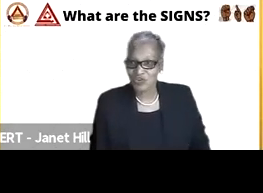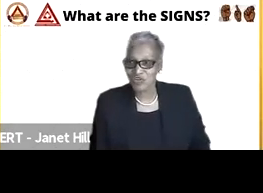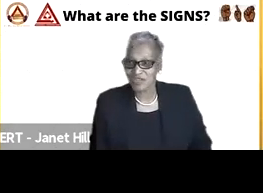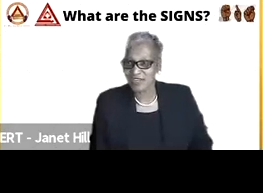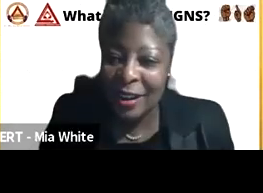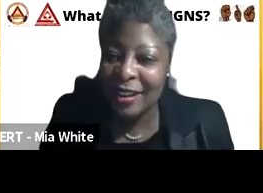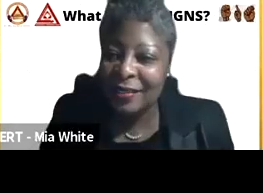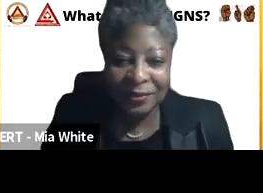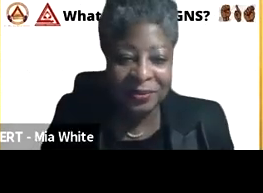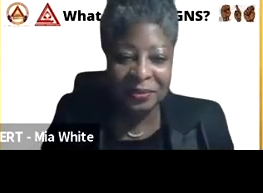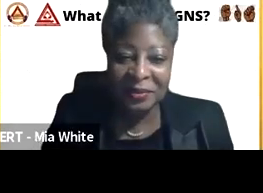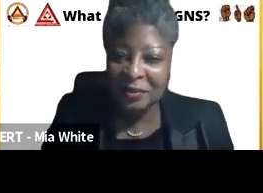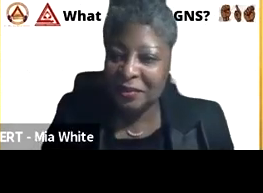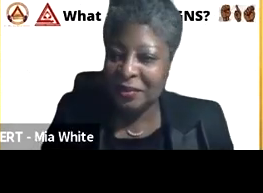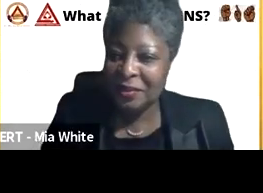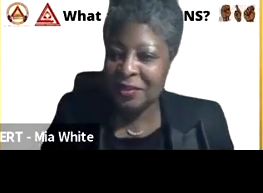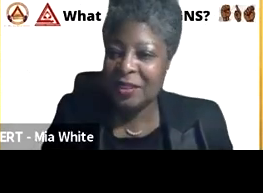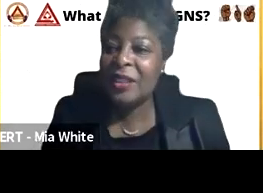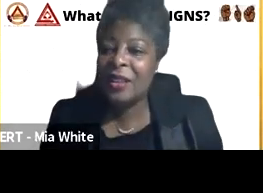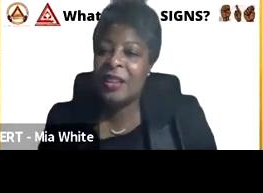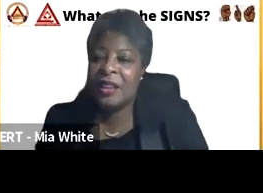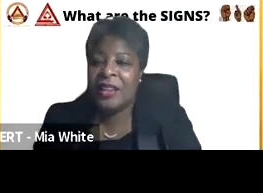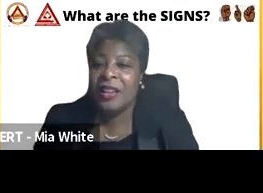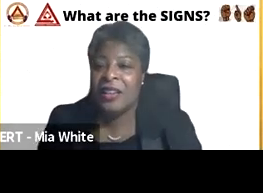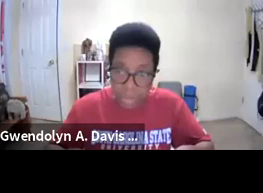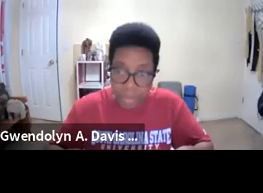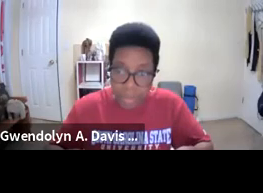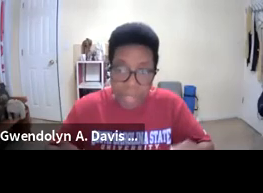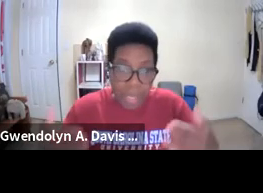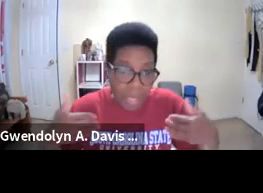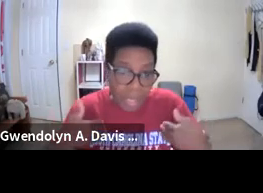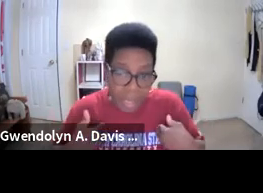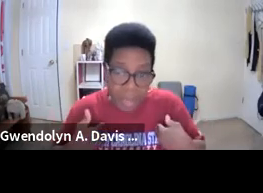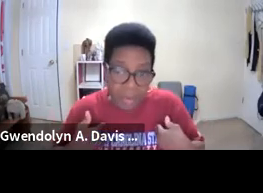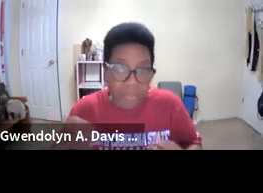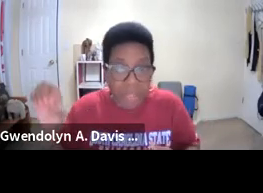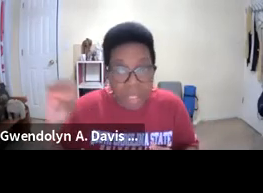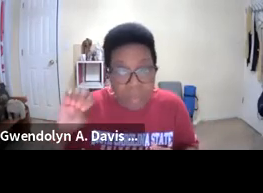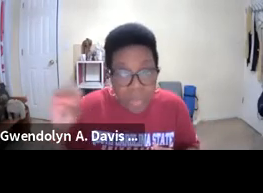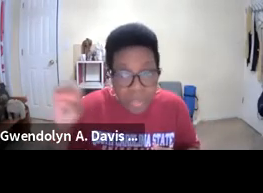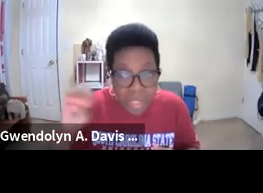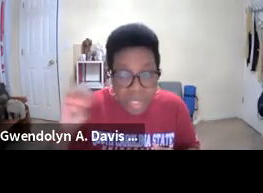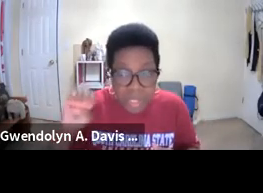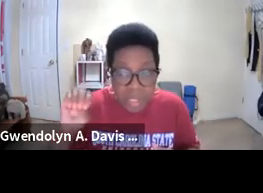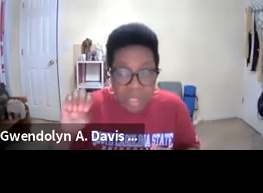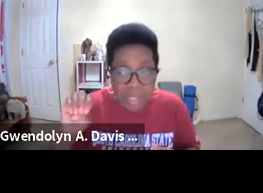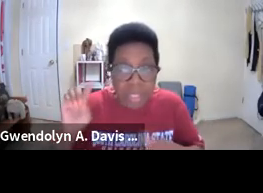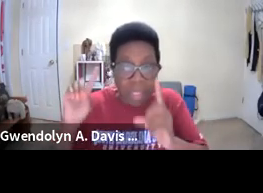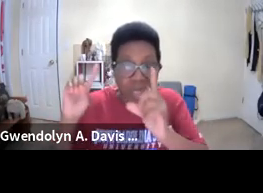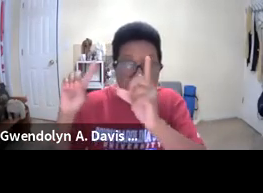Gwen Davis White. Yeah, interpreter. Uh-huh. Wait, where'd she go? Let's